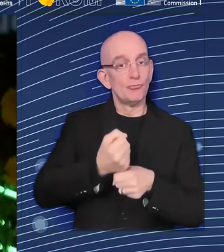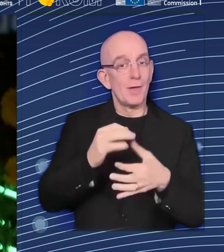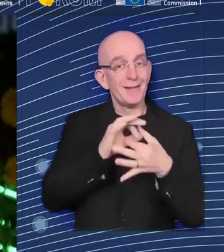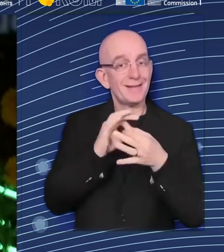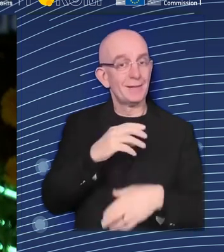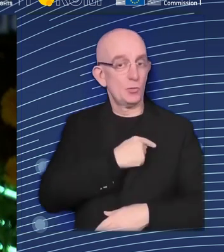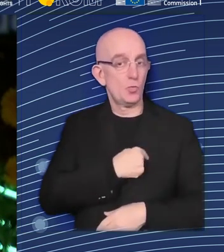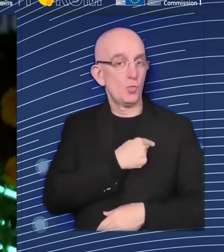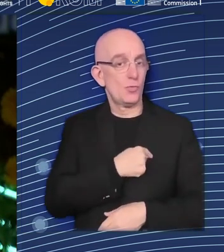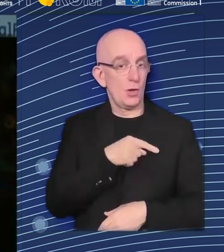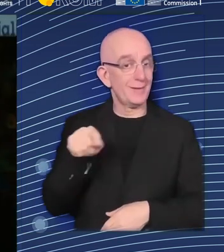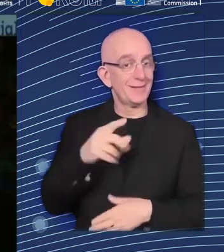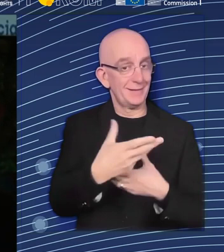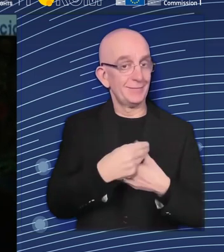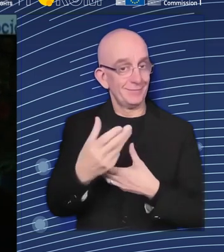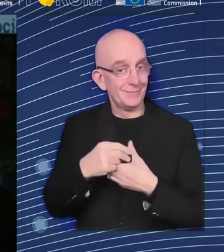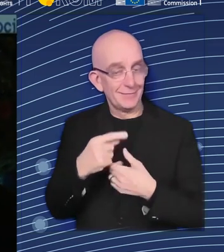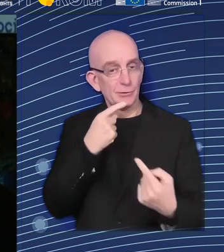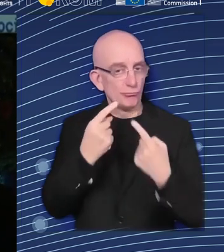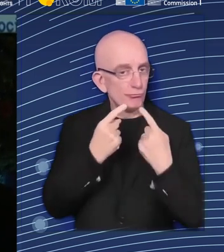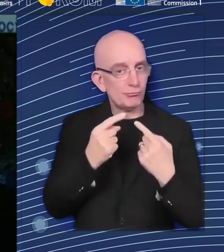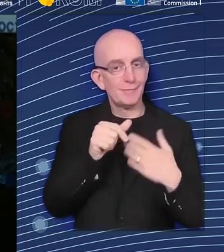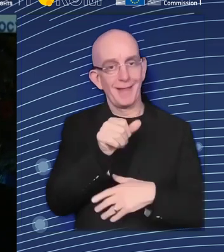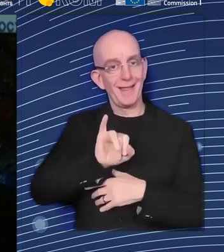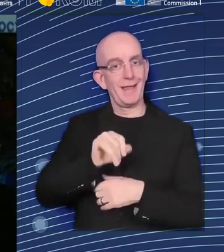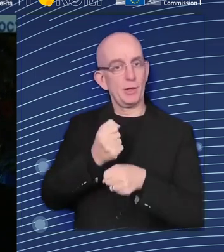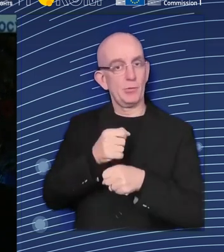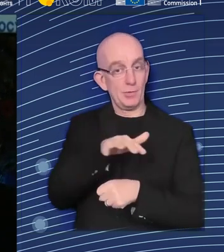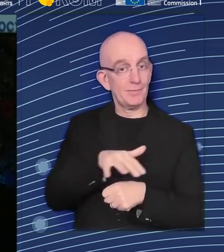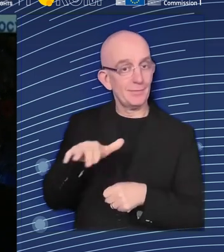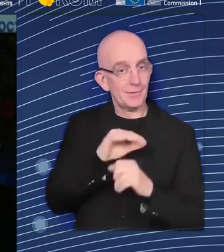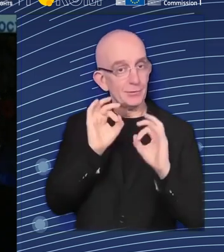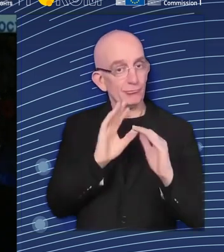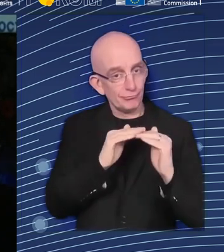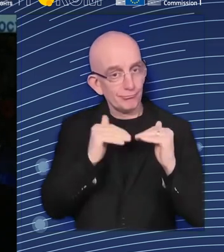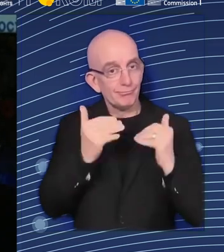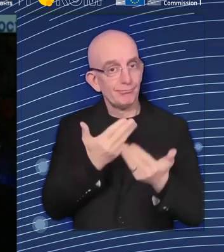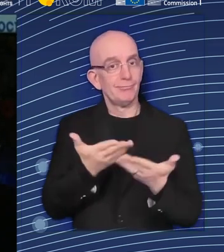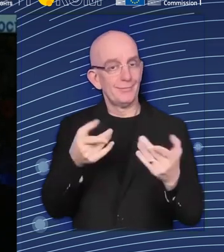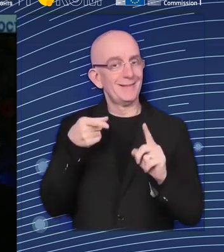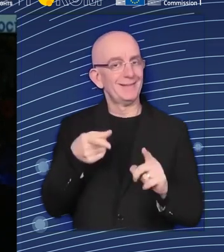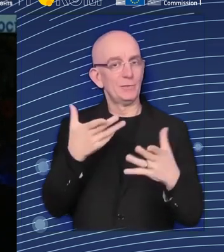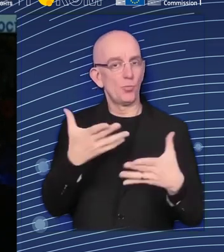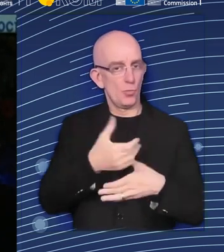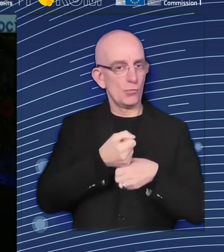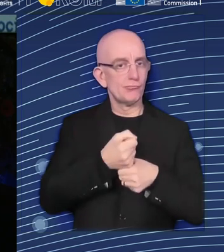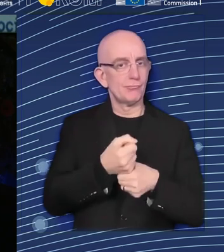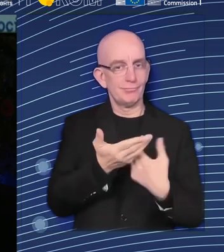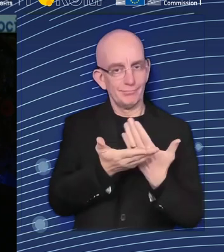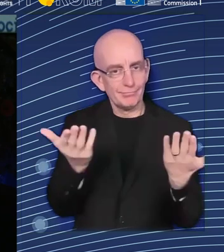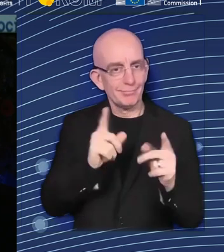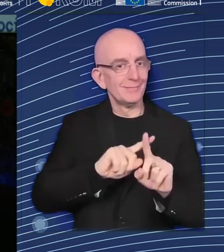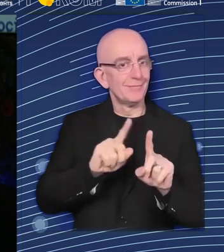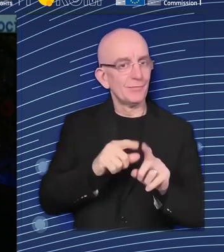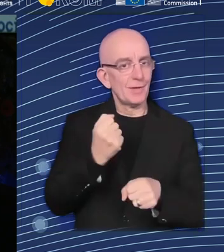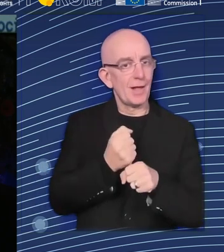representatives of employers as well. We started a session or a round of parallel sessions this afternoon,